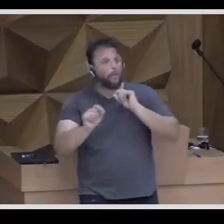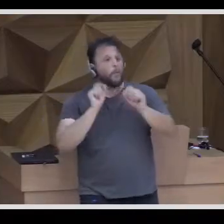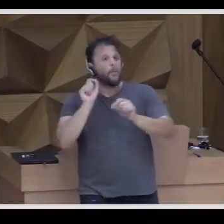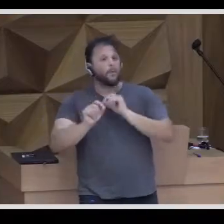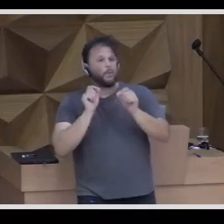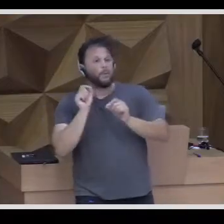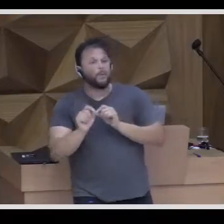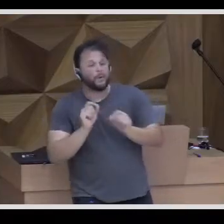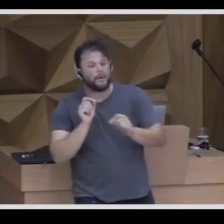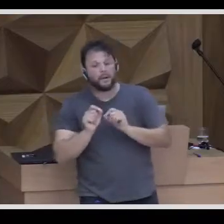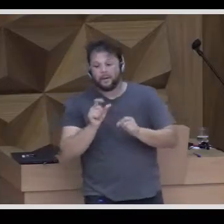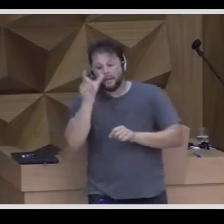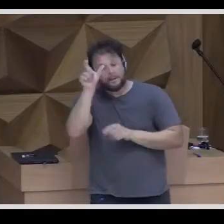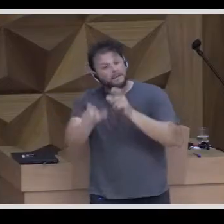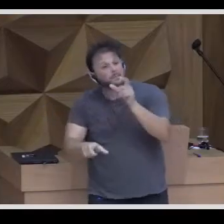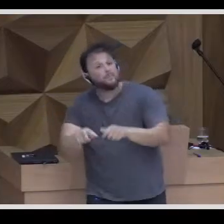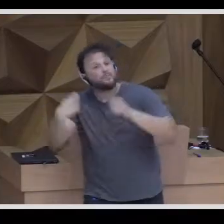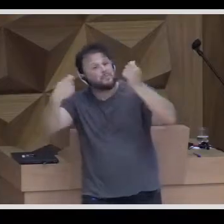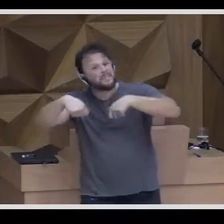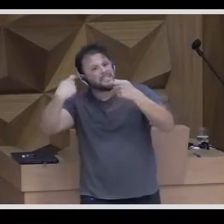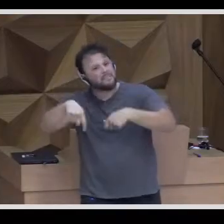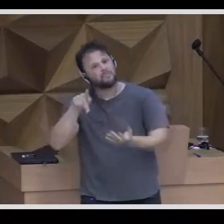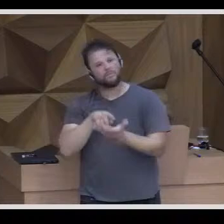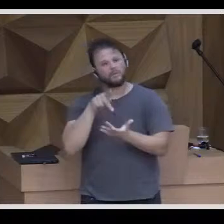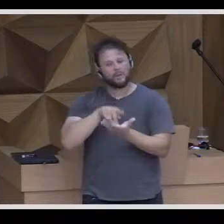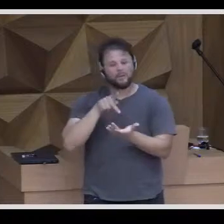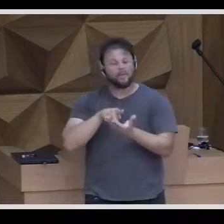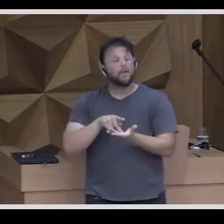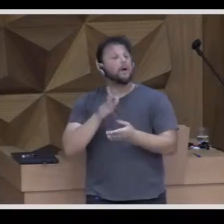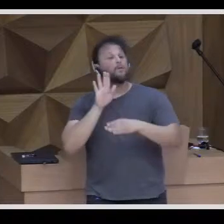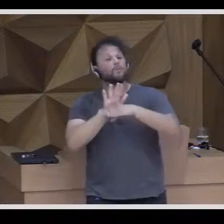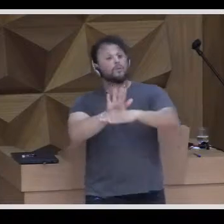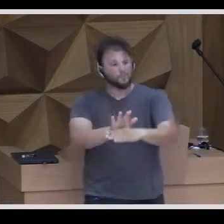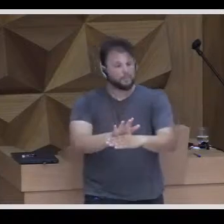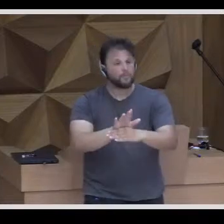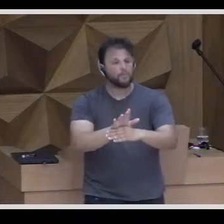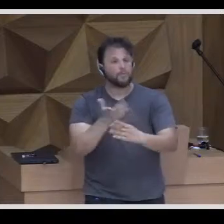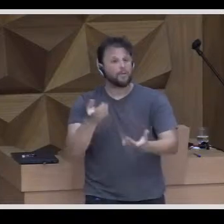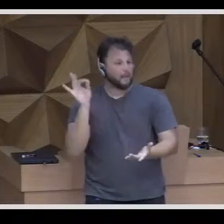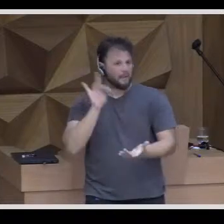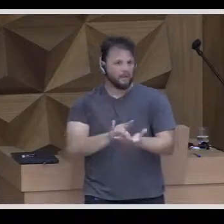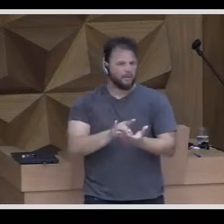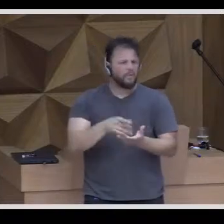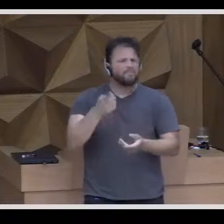carte blanche without really thinking about the longer term effects of that.